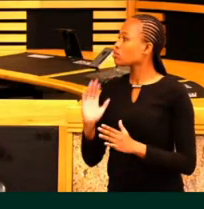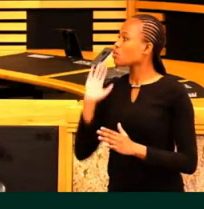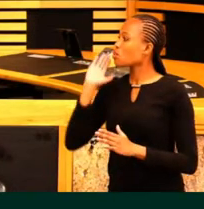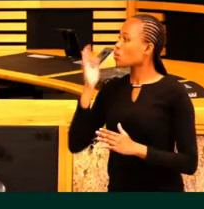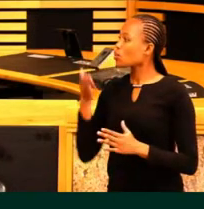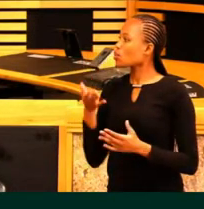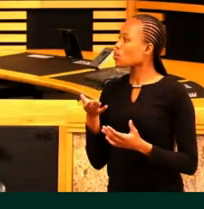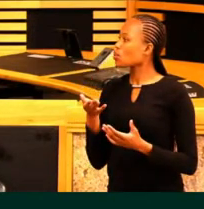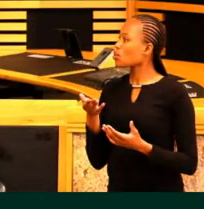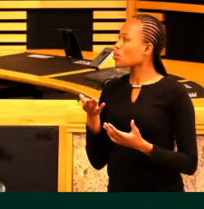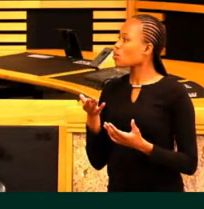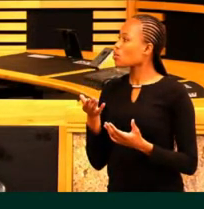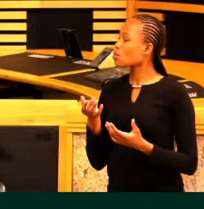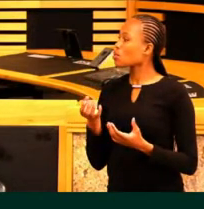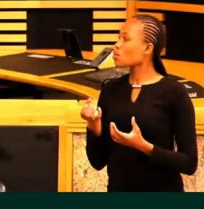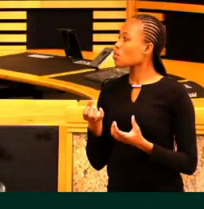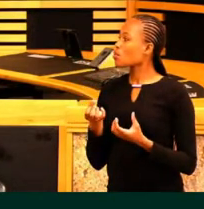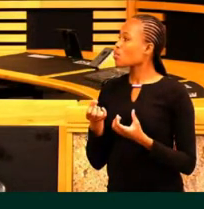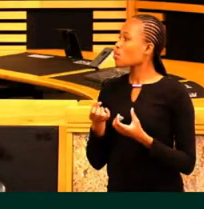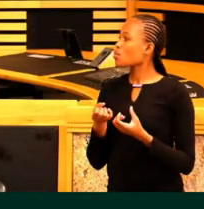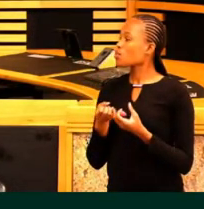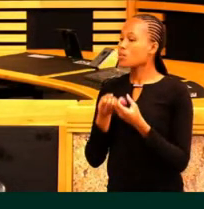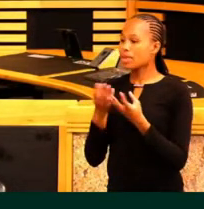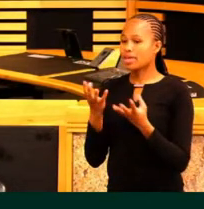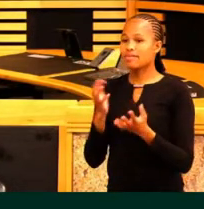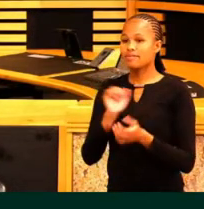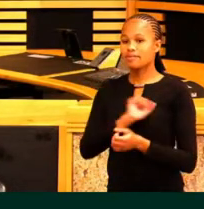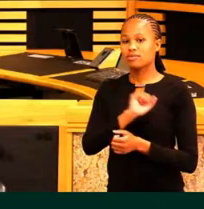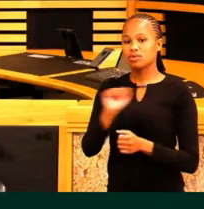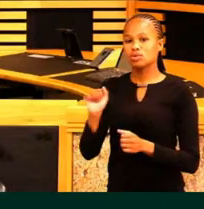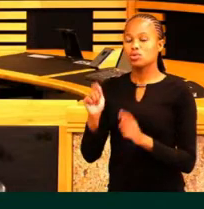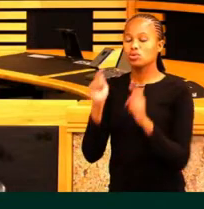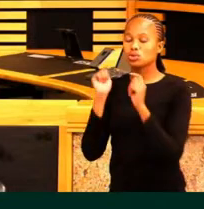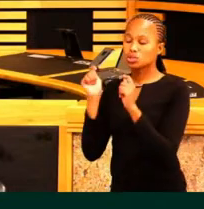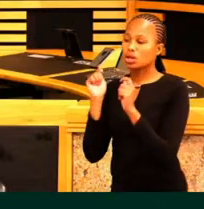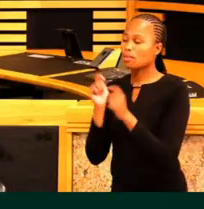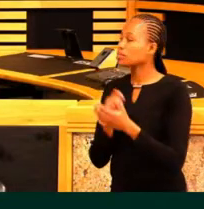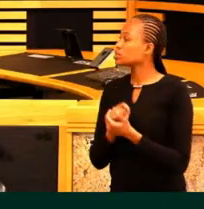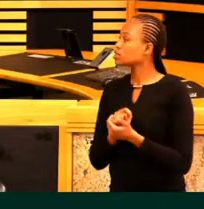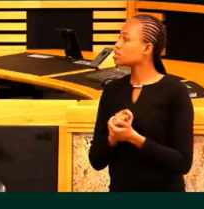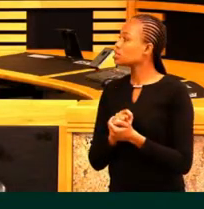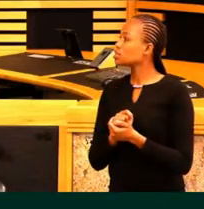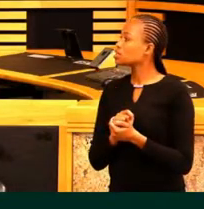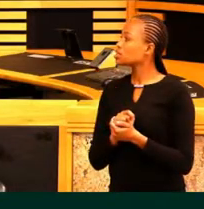their various transports um